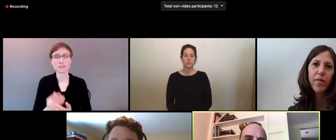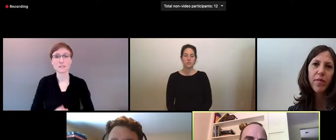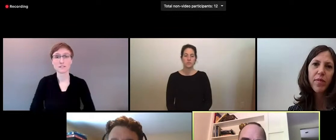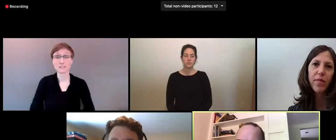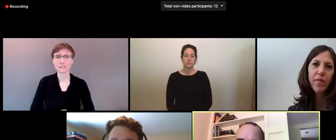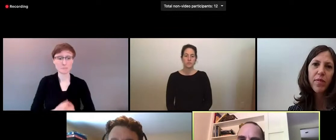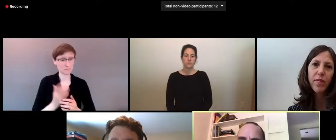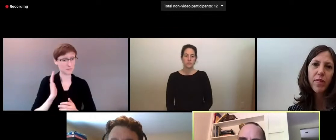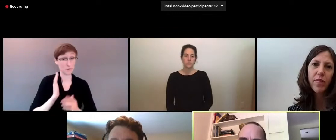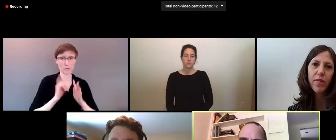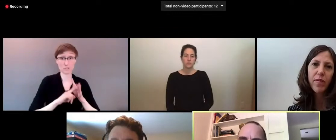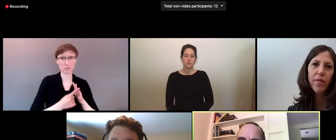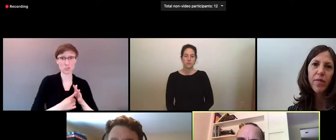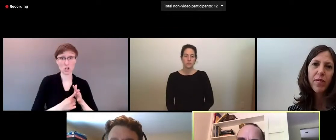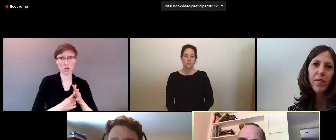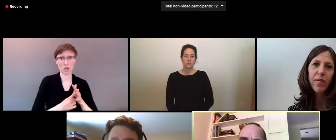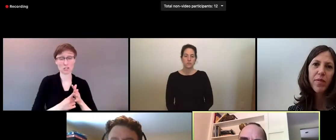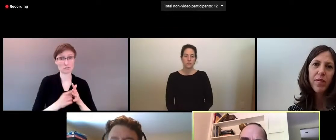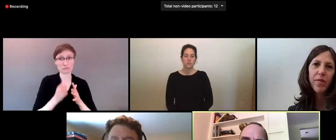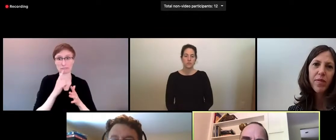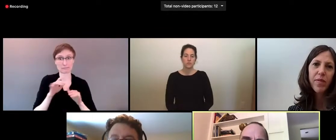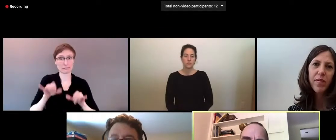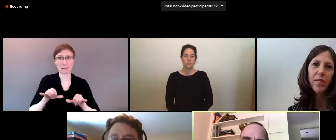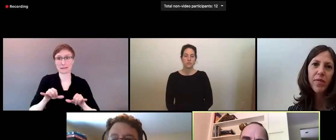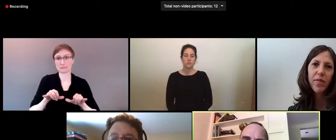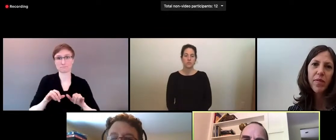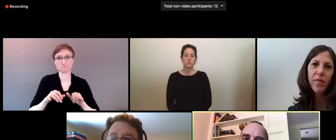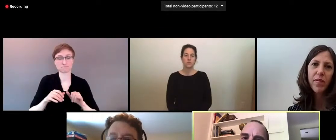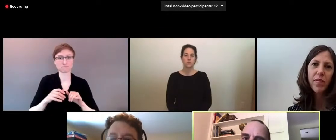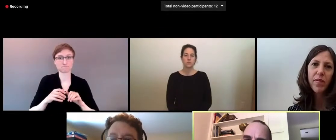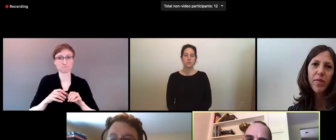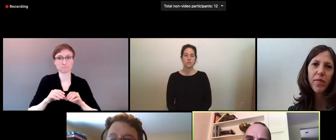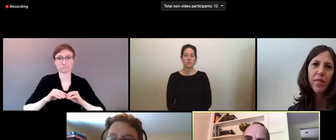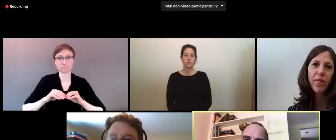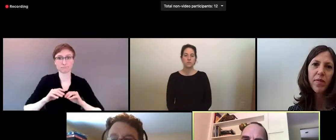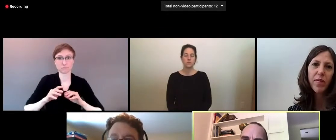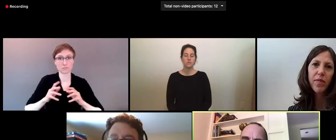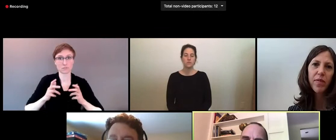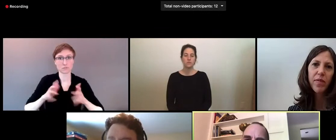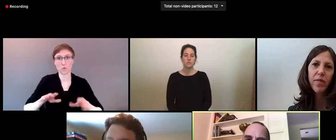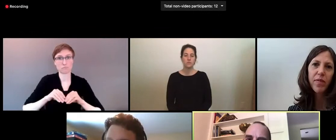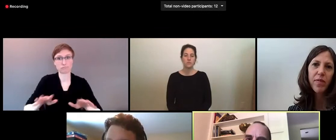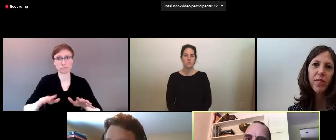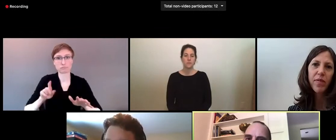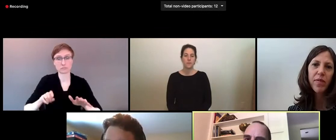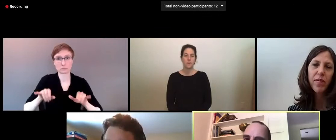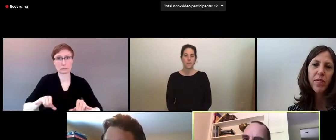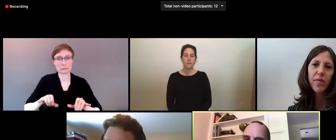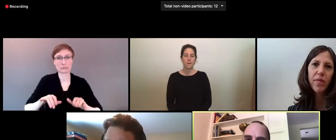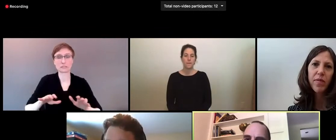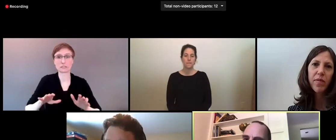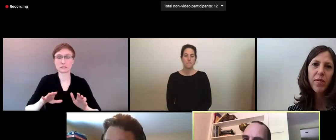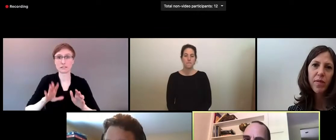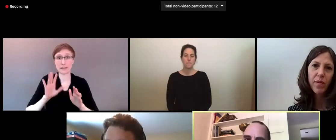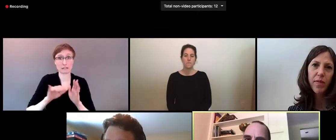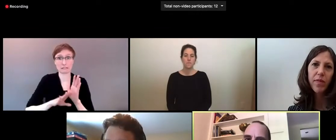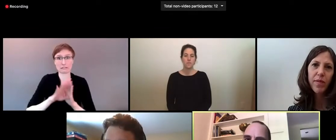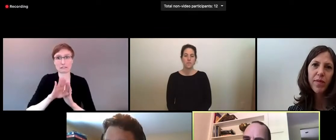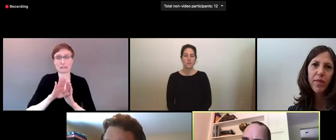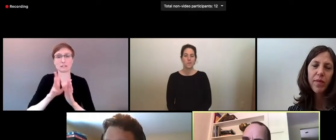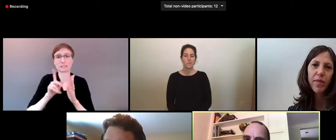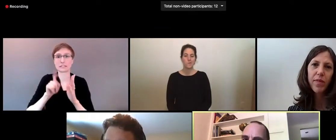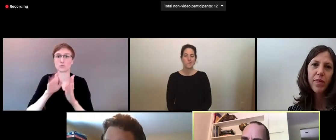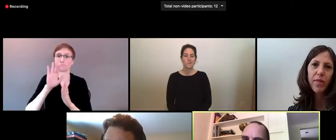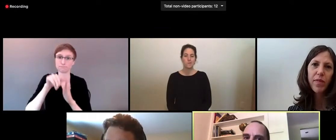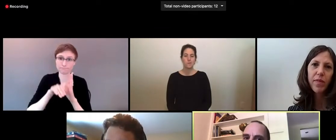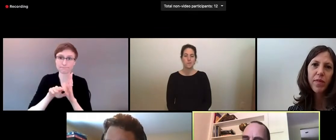message, you know, don't do anything, pretty much. But now we're in this really tricky stage where the messaging is